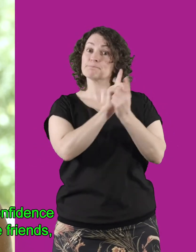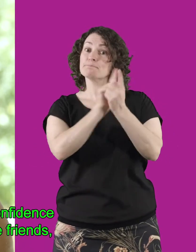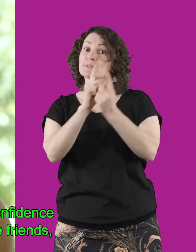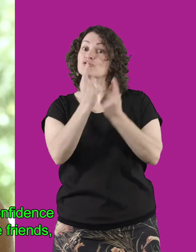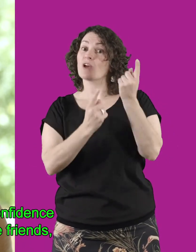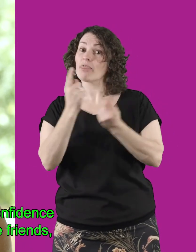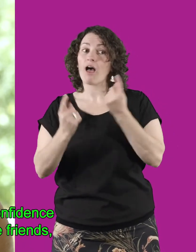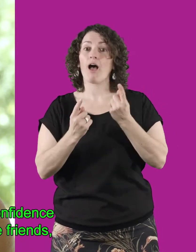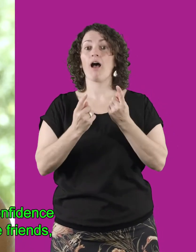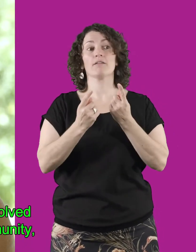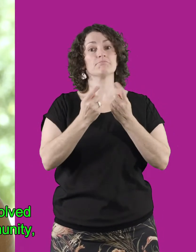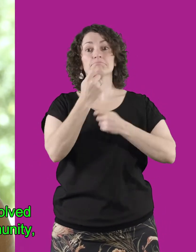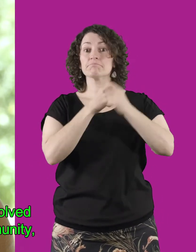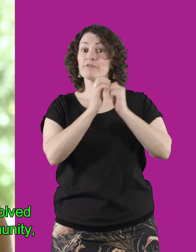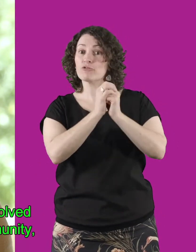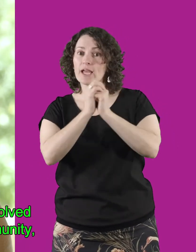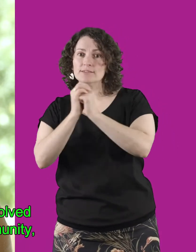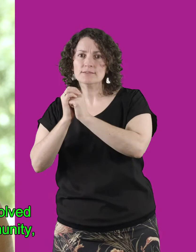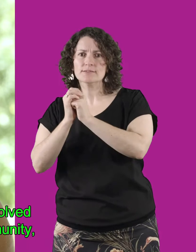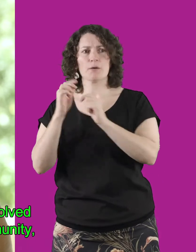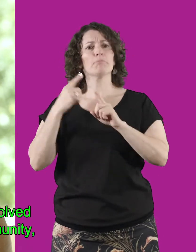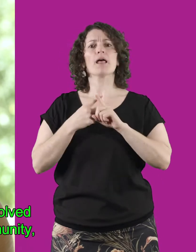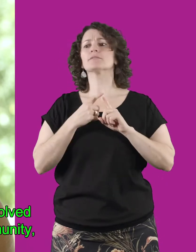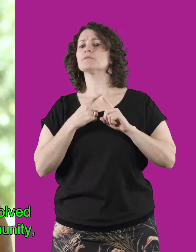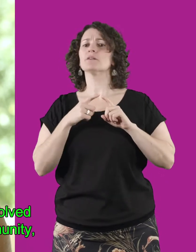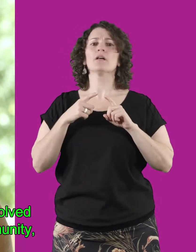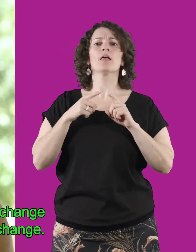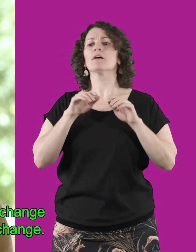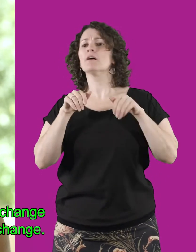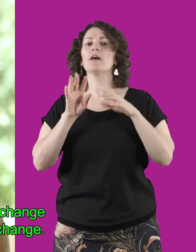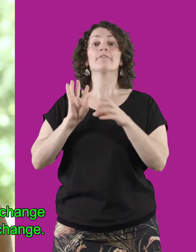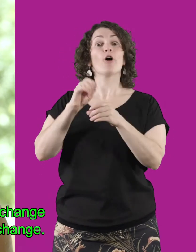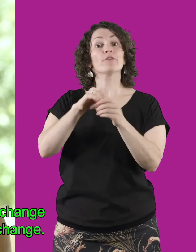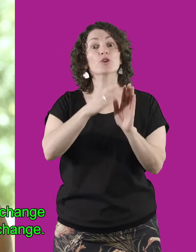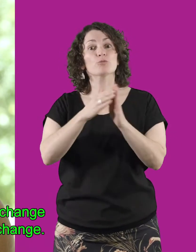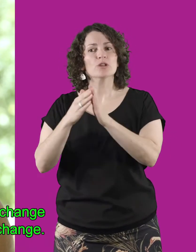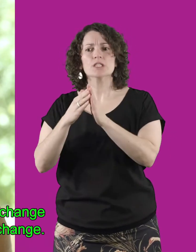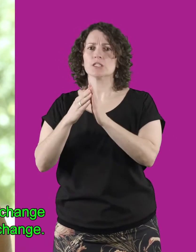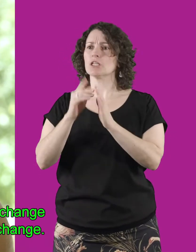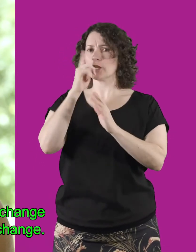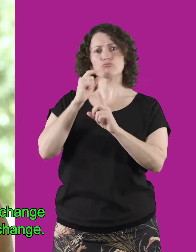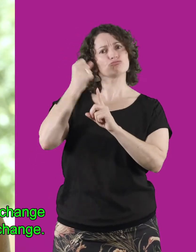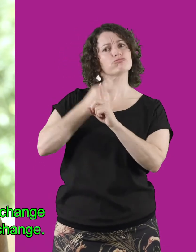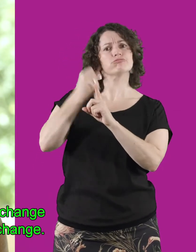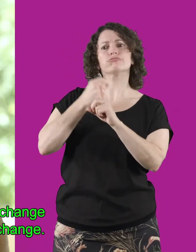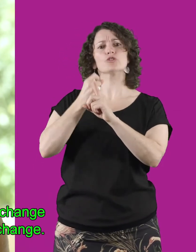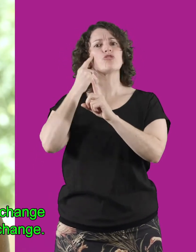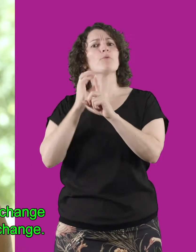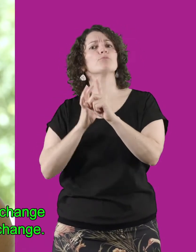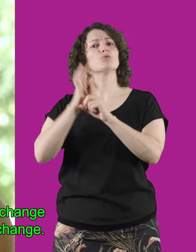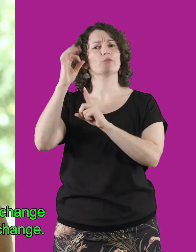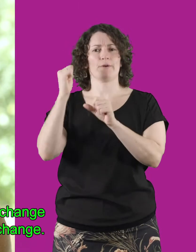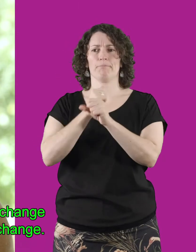friends, to be involved with their community, to learn to make change and to lobby